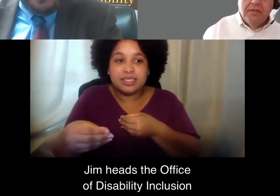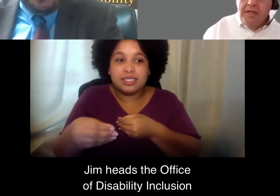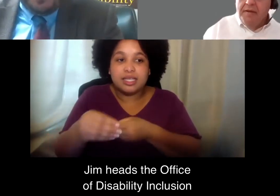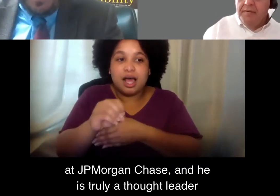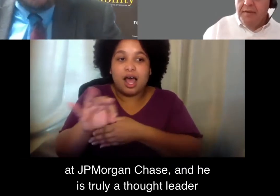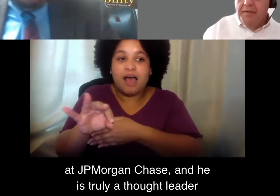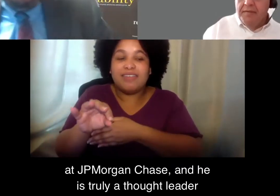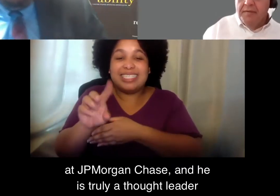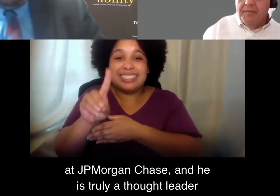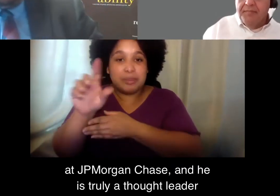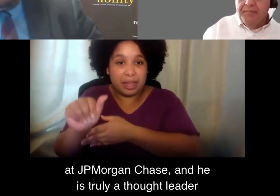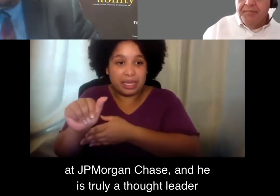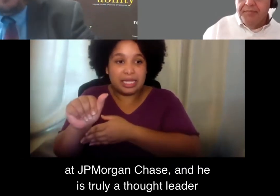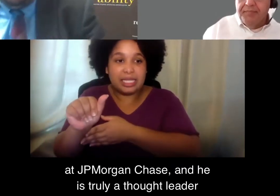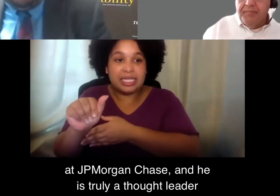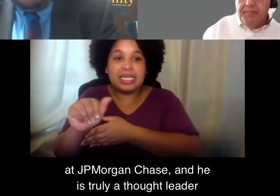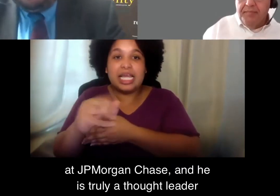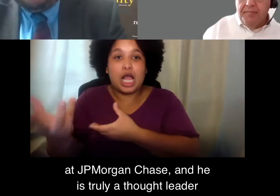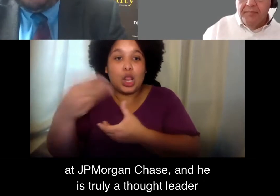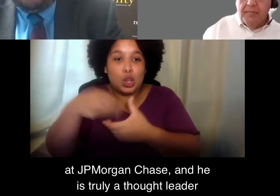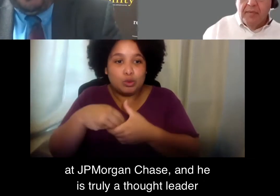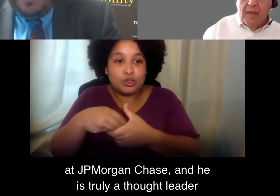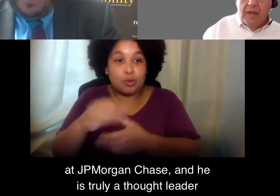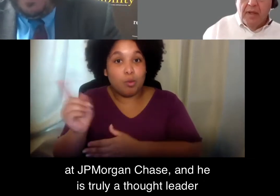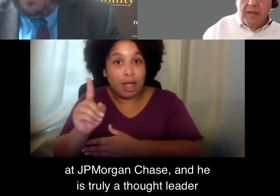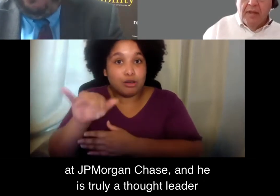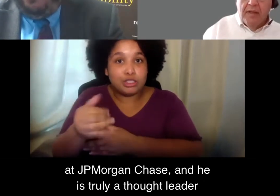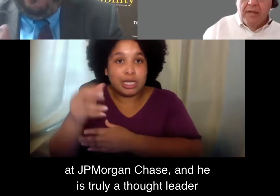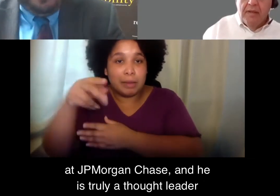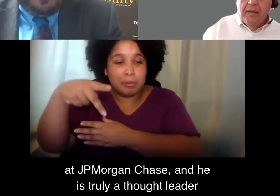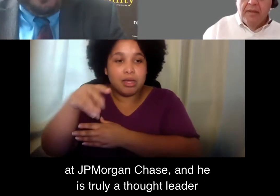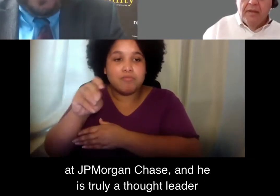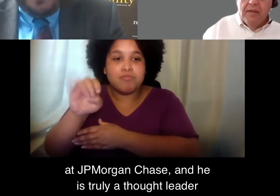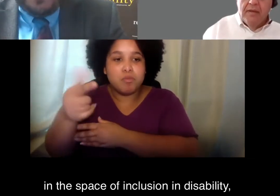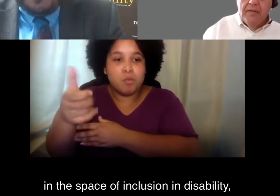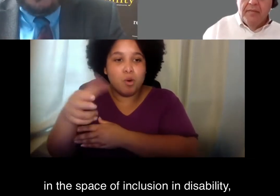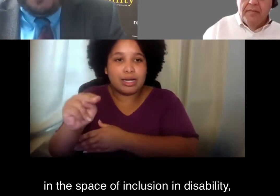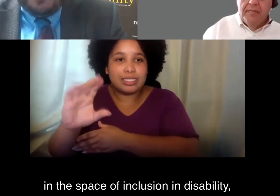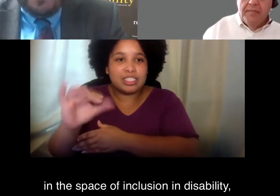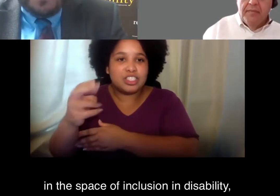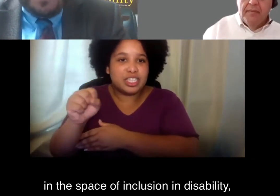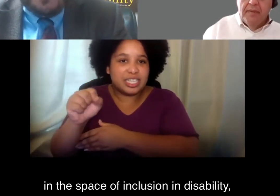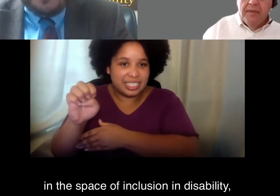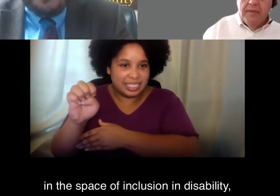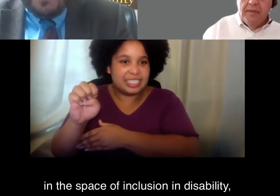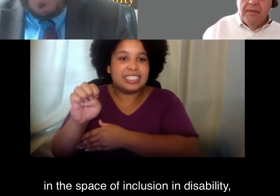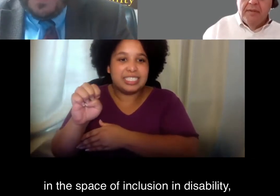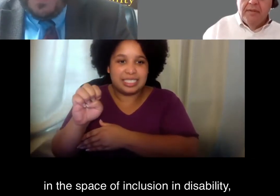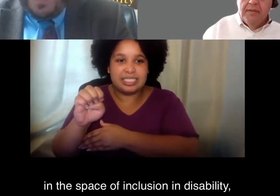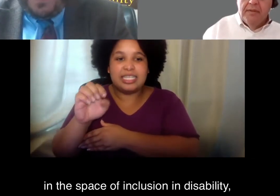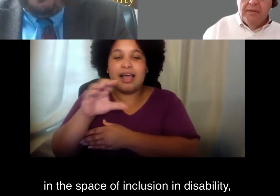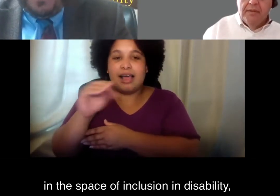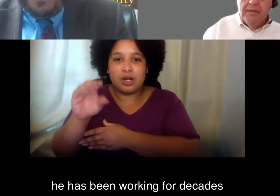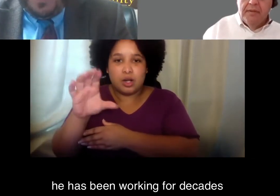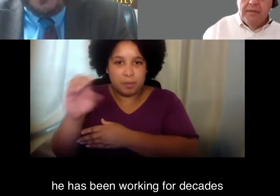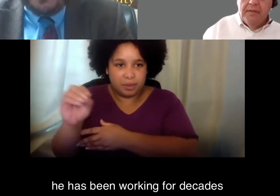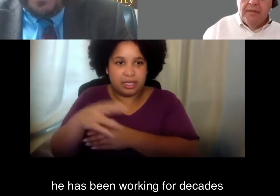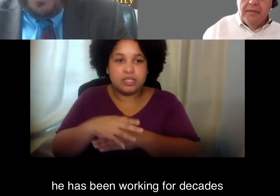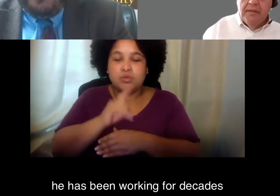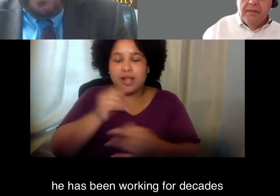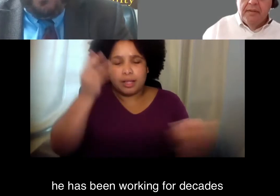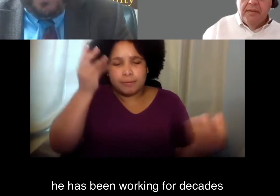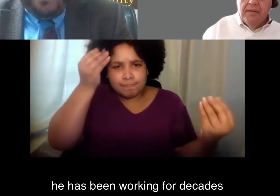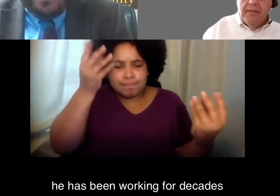Disability Inclusion at JPMorgan Chase, and he is truly a thought leader in the space of inclusion in disability. He